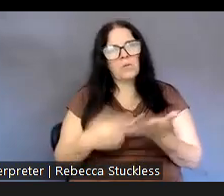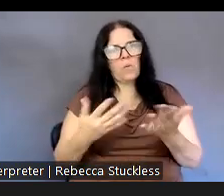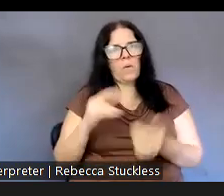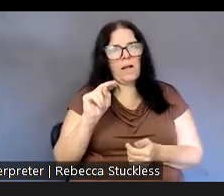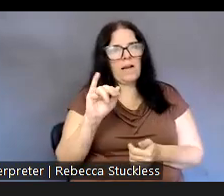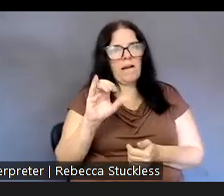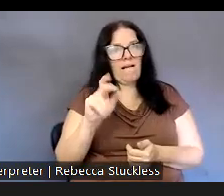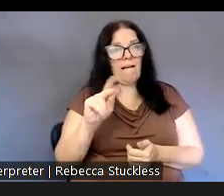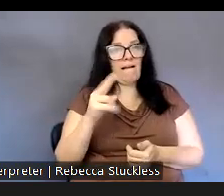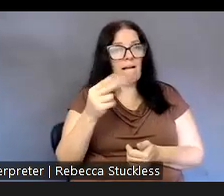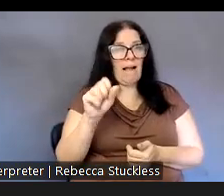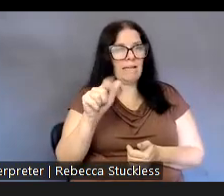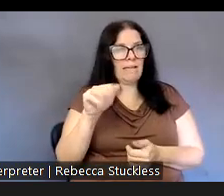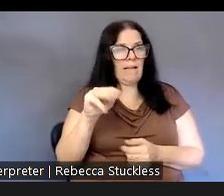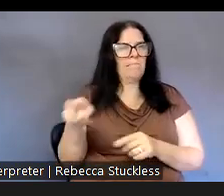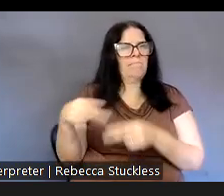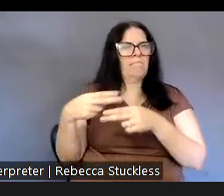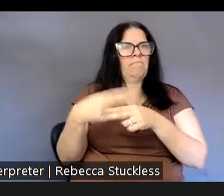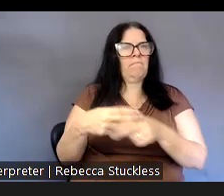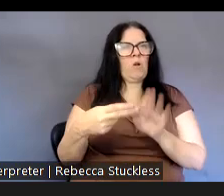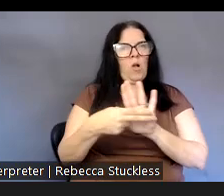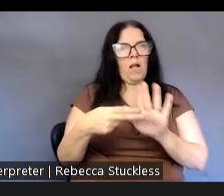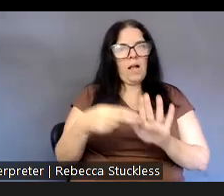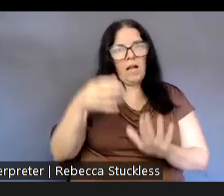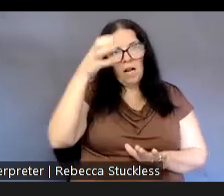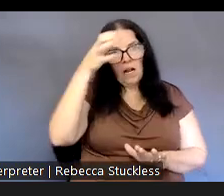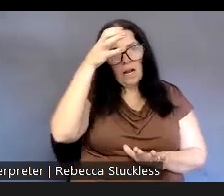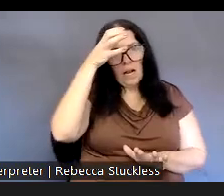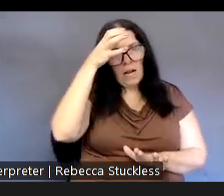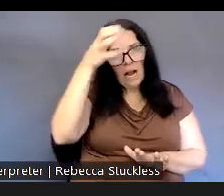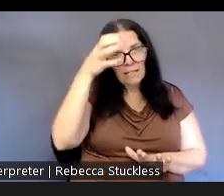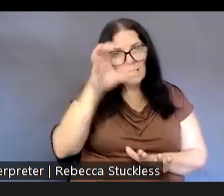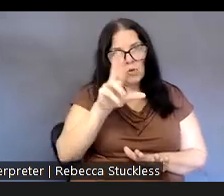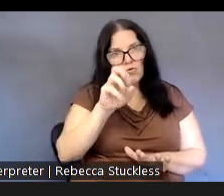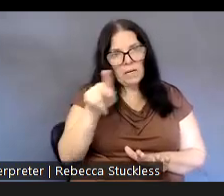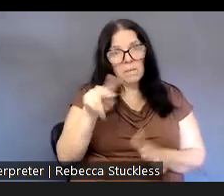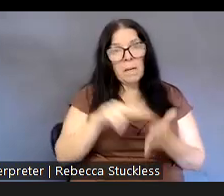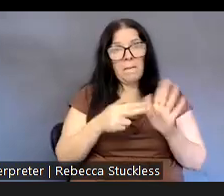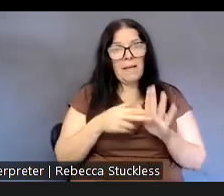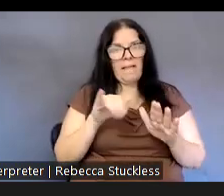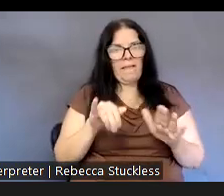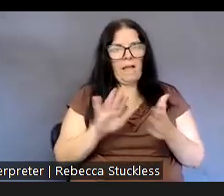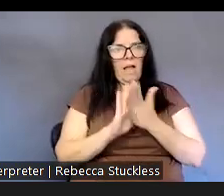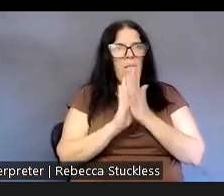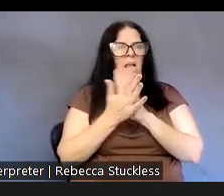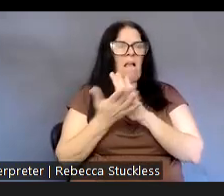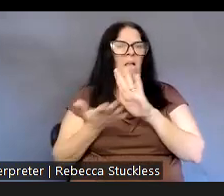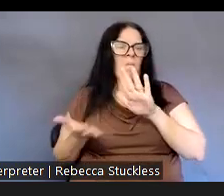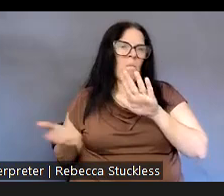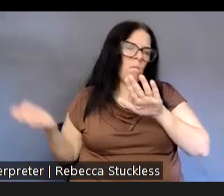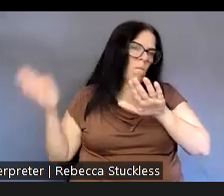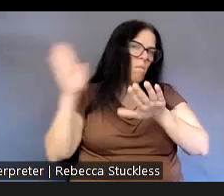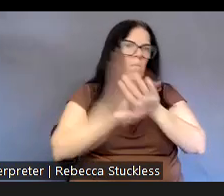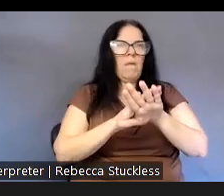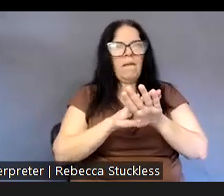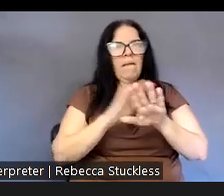has called concept creep. What this refers to is the broadening and over-application of constructs